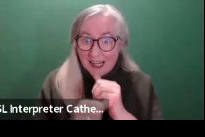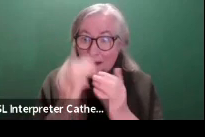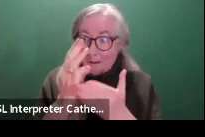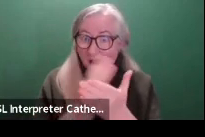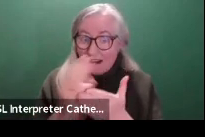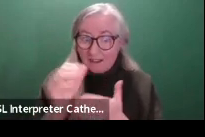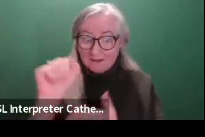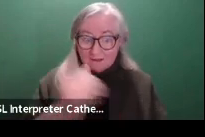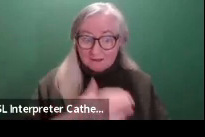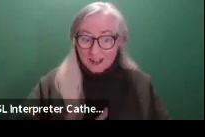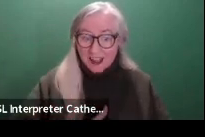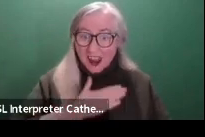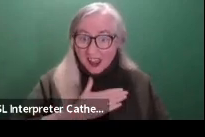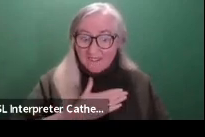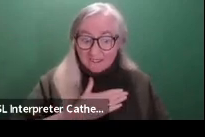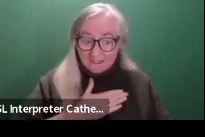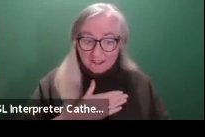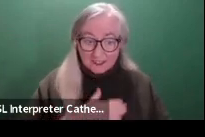And